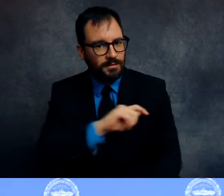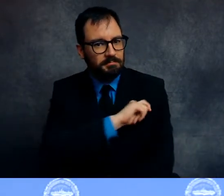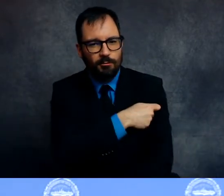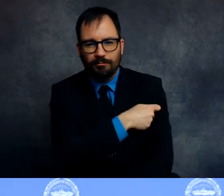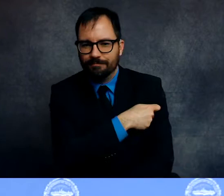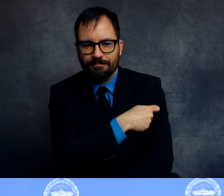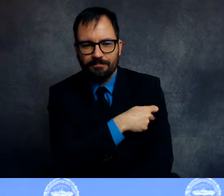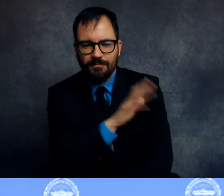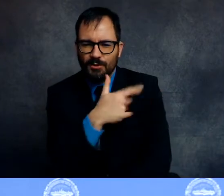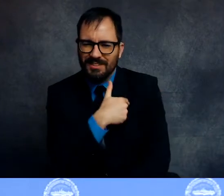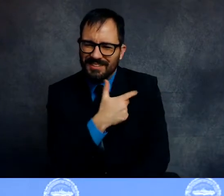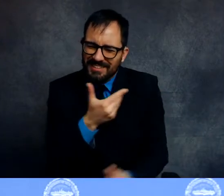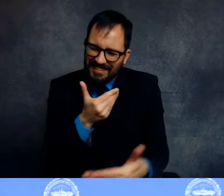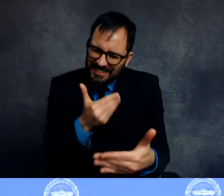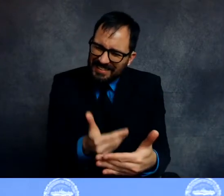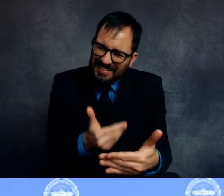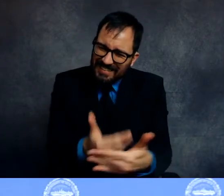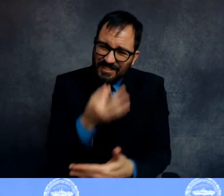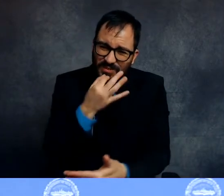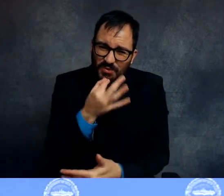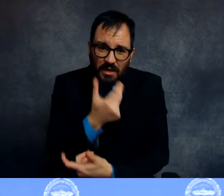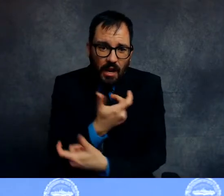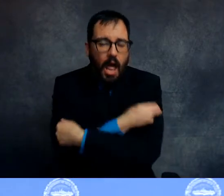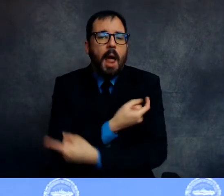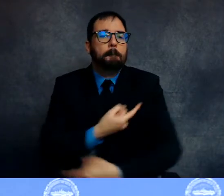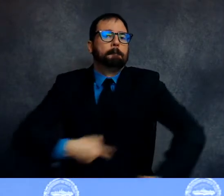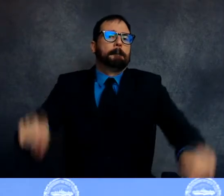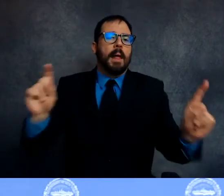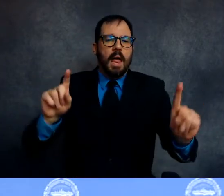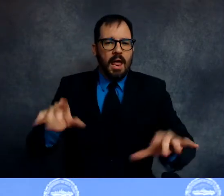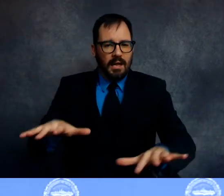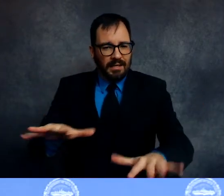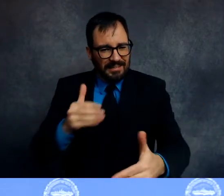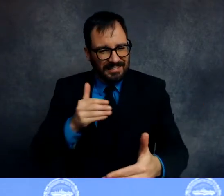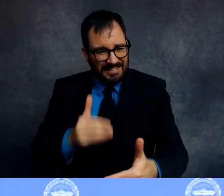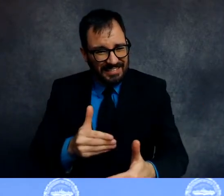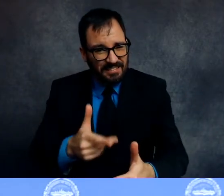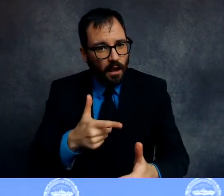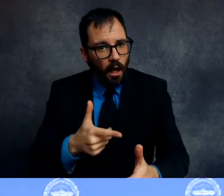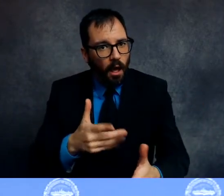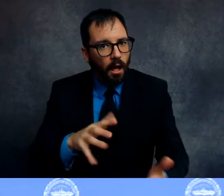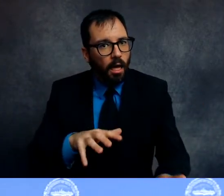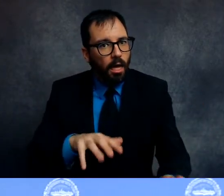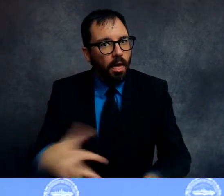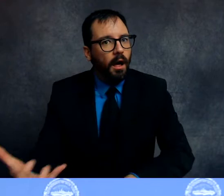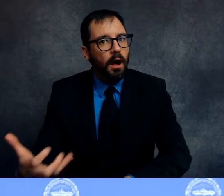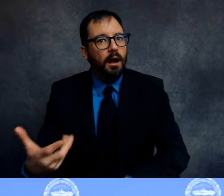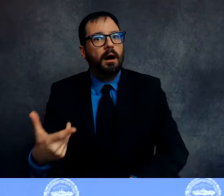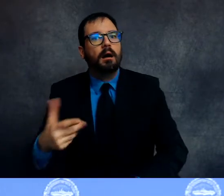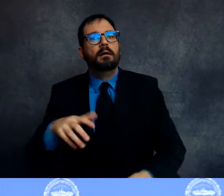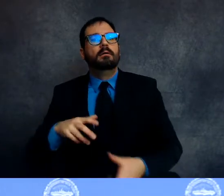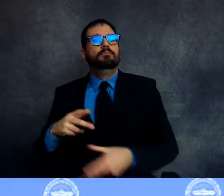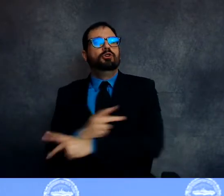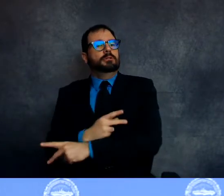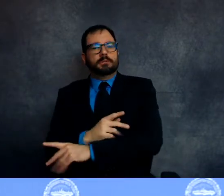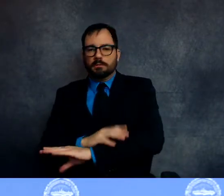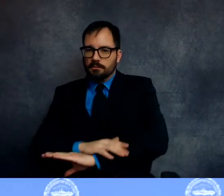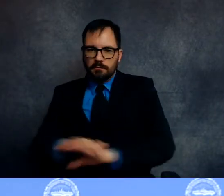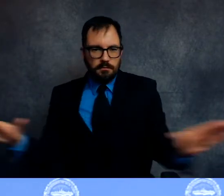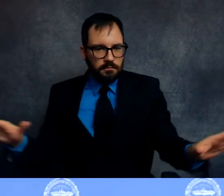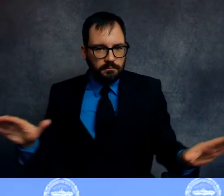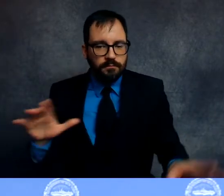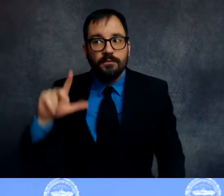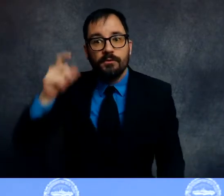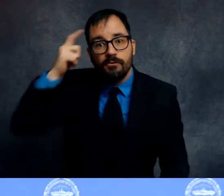there should be no large gatherings of any kind for St. Patrick's Day. We are so close to a finish line here that what we don't need now is a